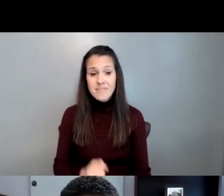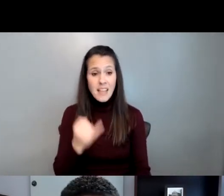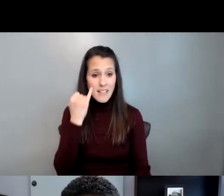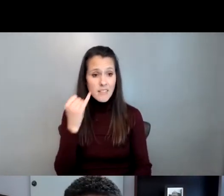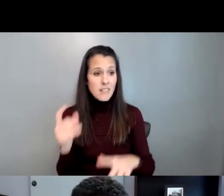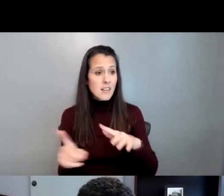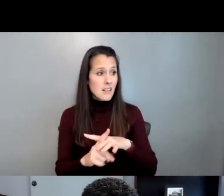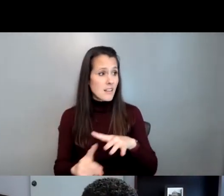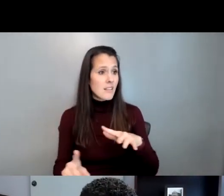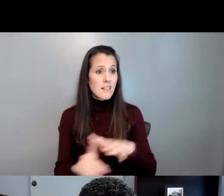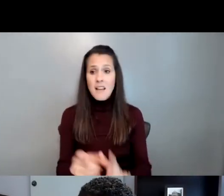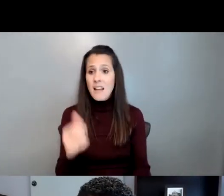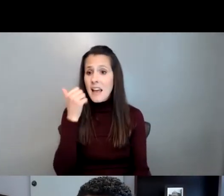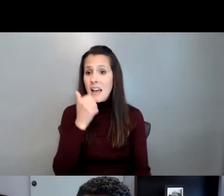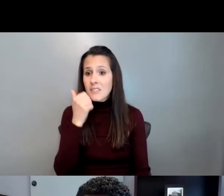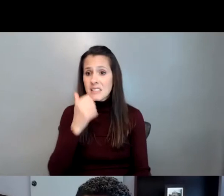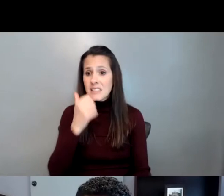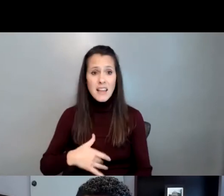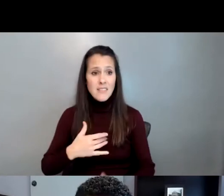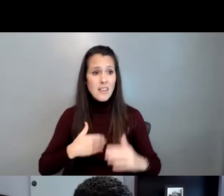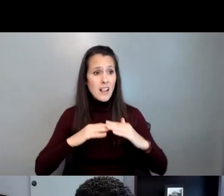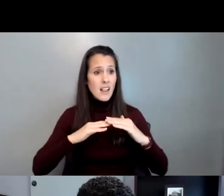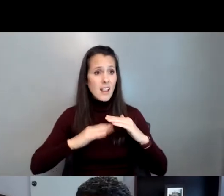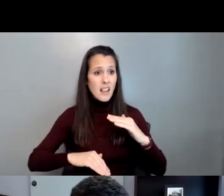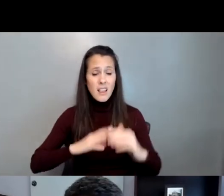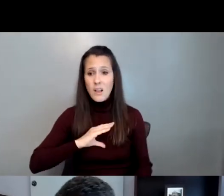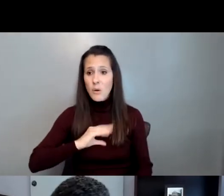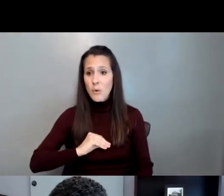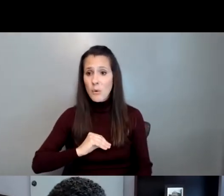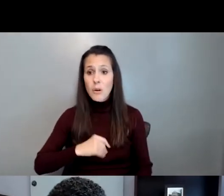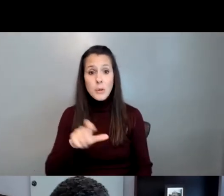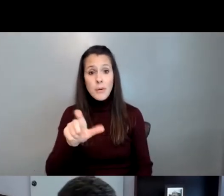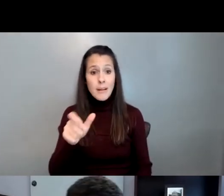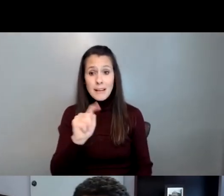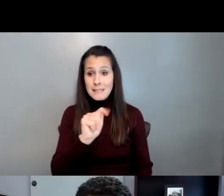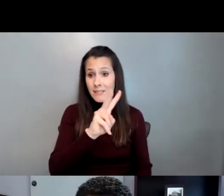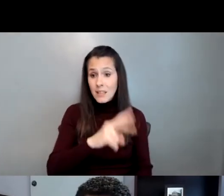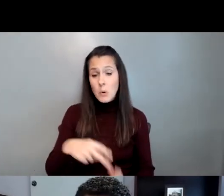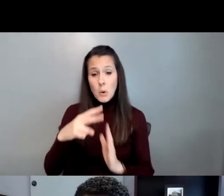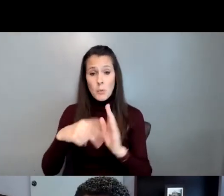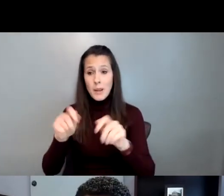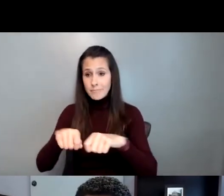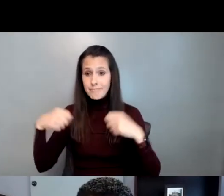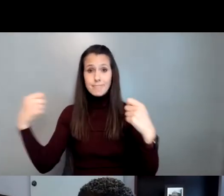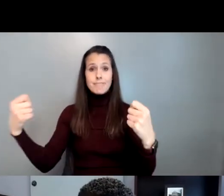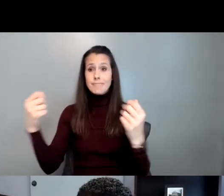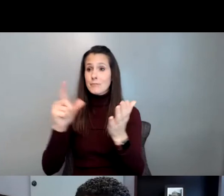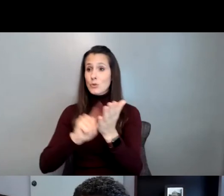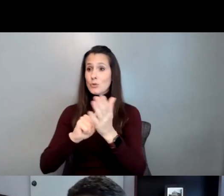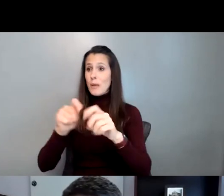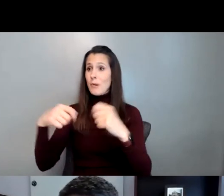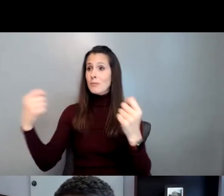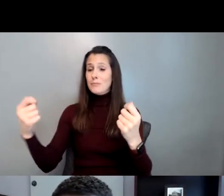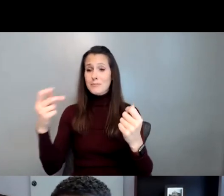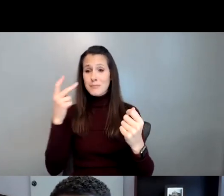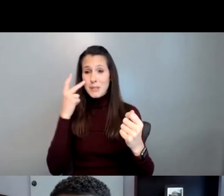reminders of the fact that you are less than, when you turn on the television or read a newspaper report, and you do not see